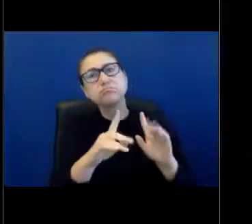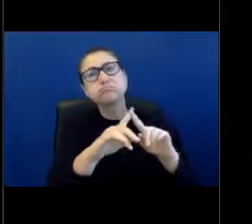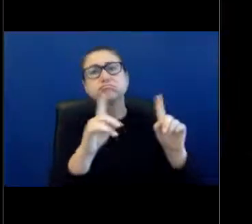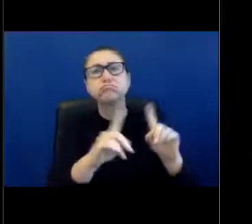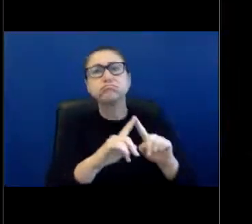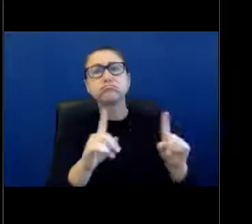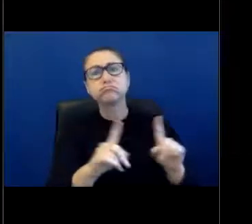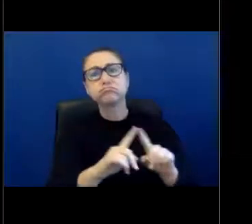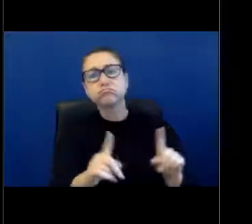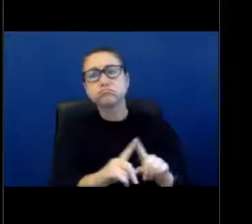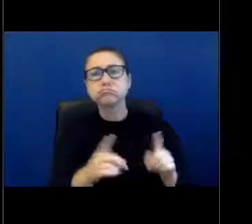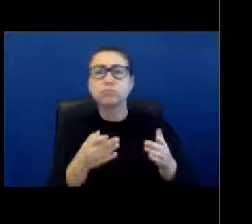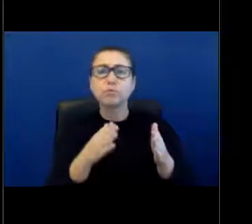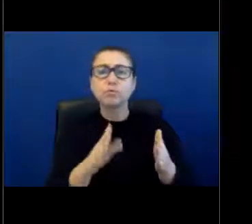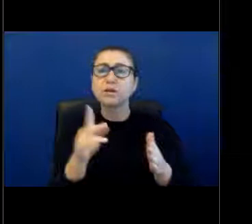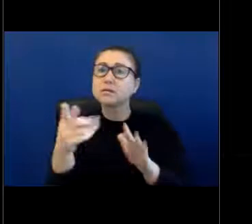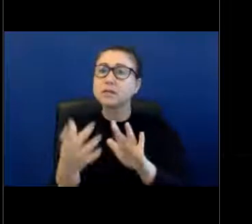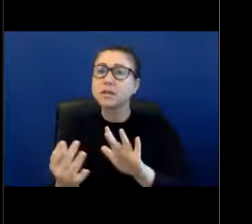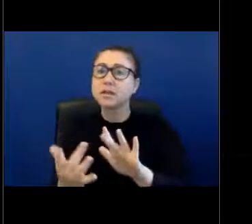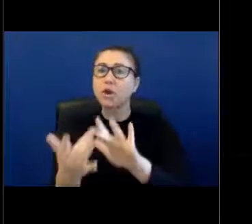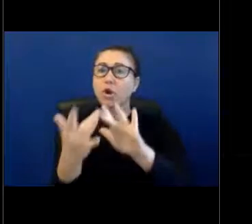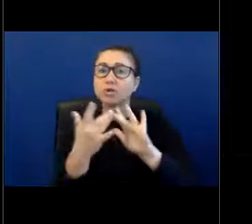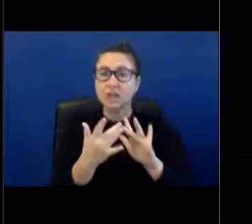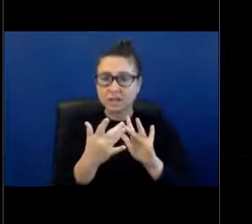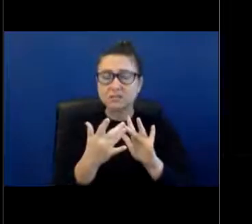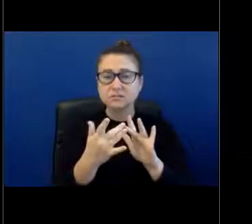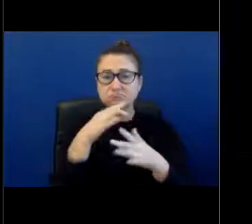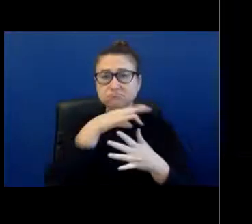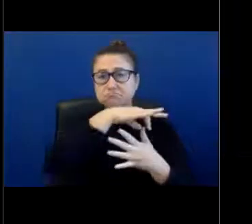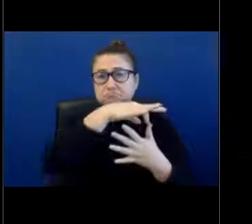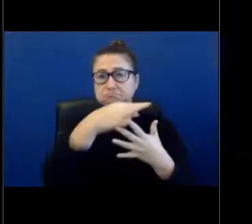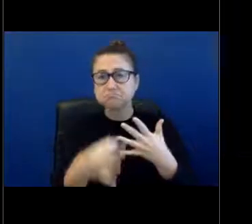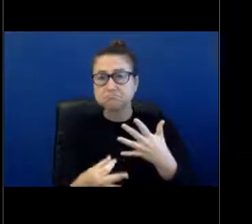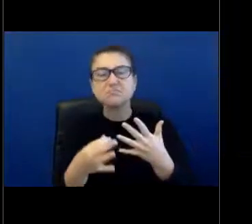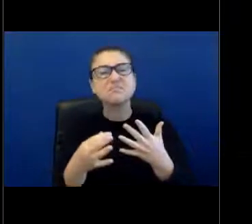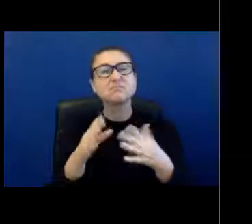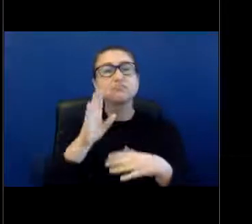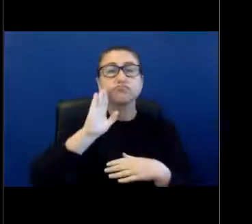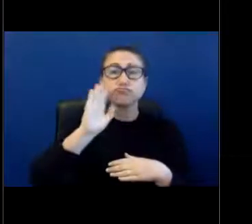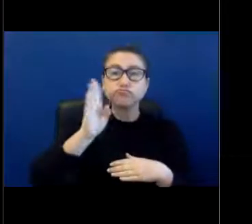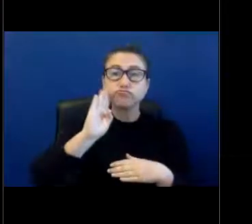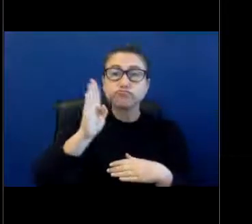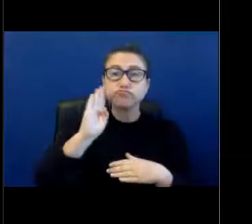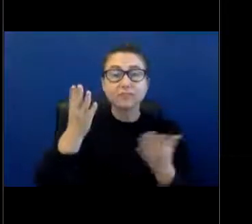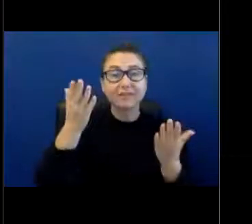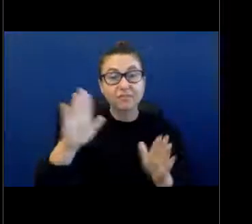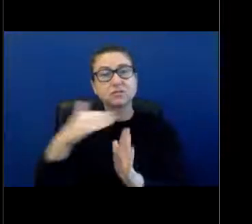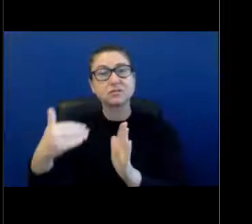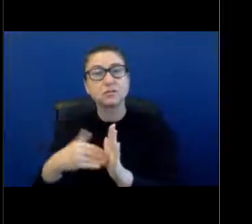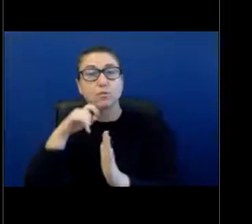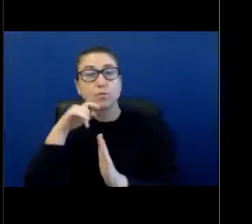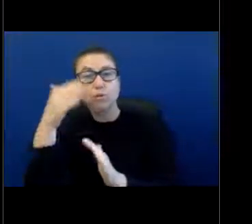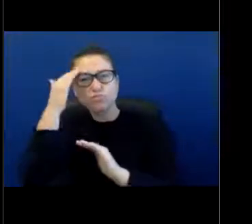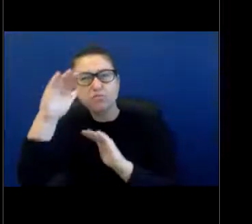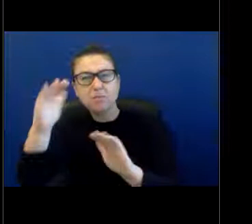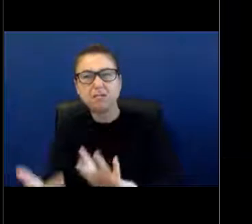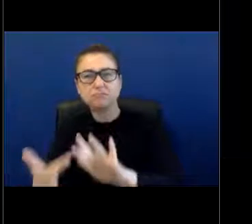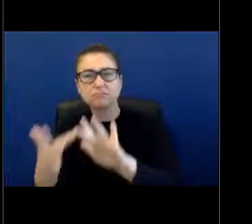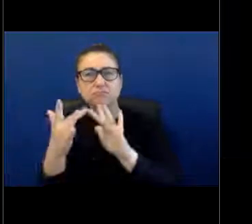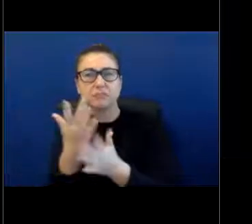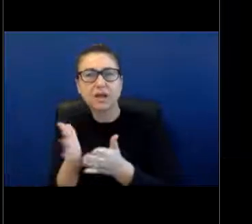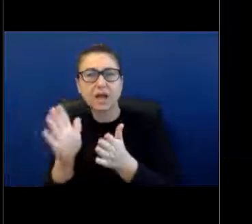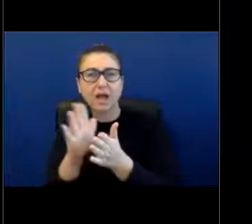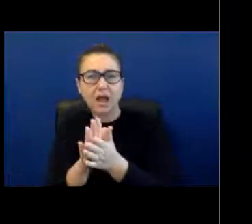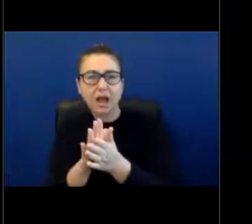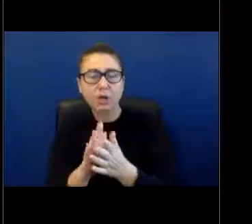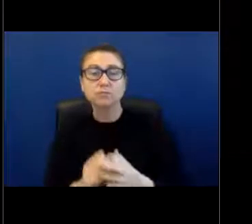to get in touch with us, but we'll repeat that number at the end of the webinar. So now we're going to